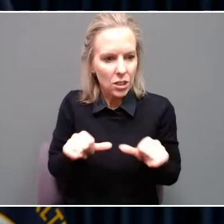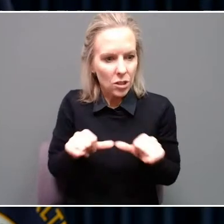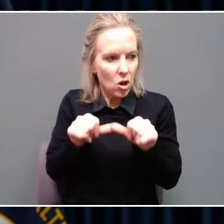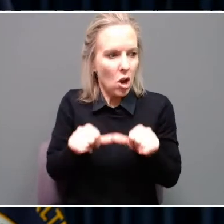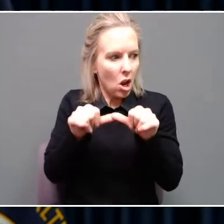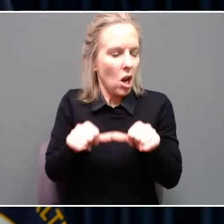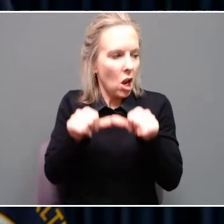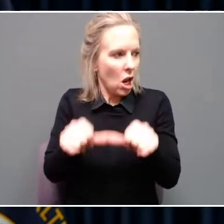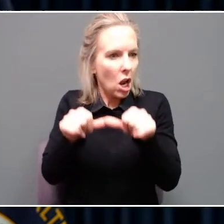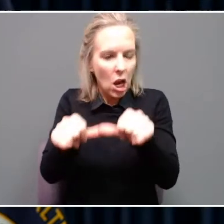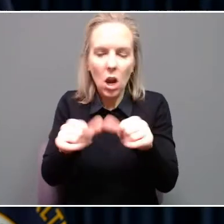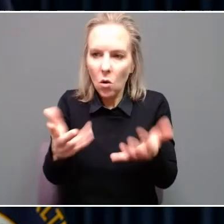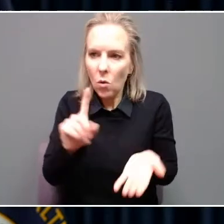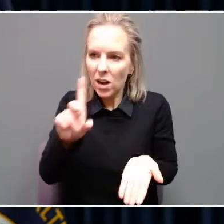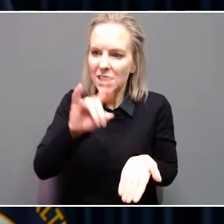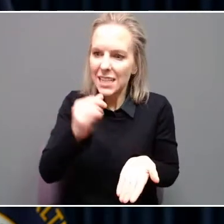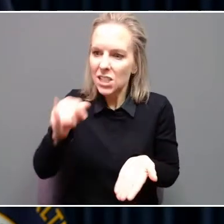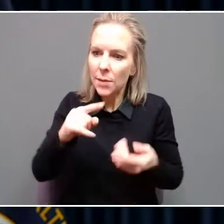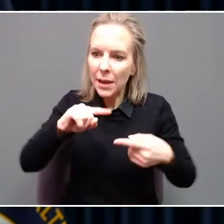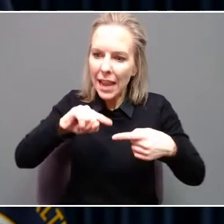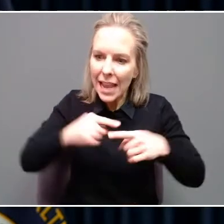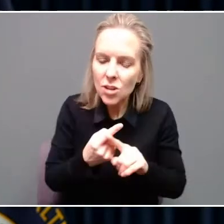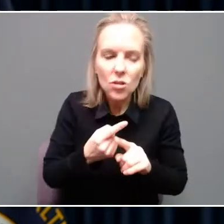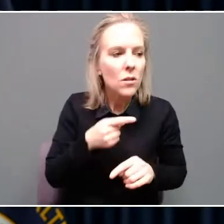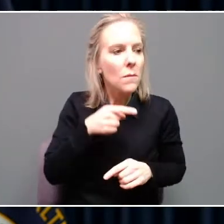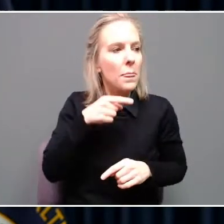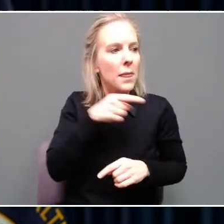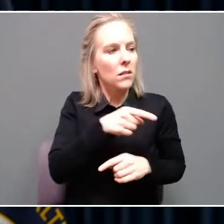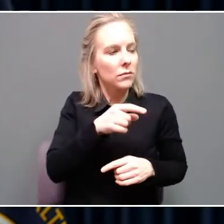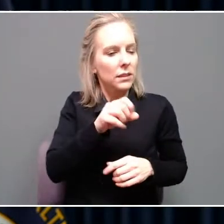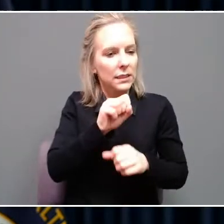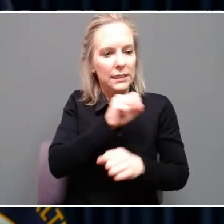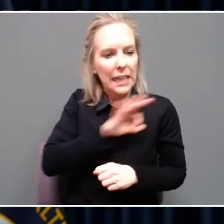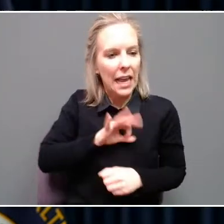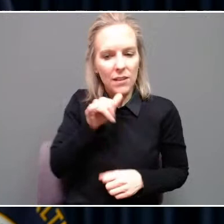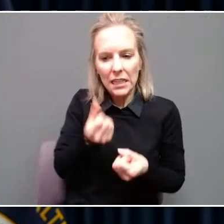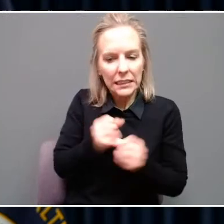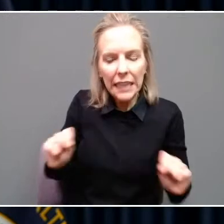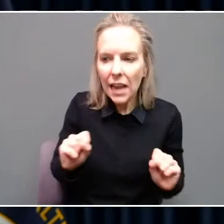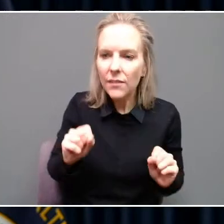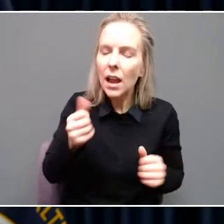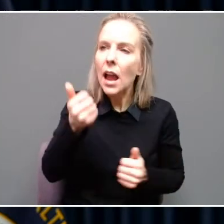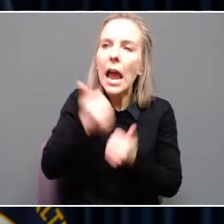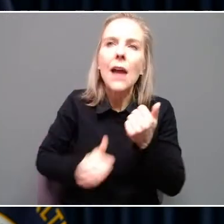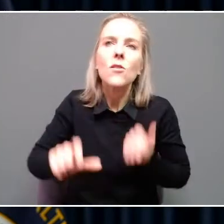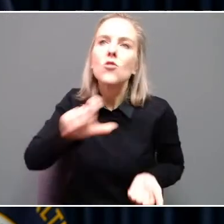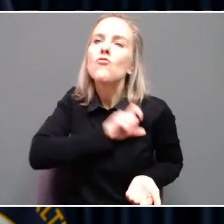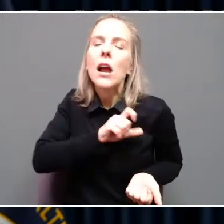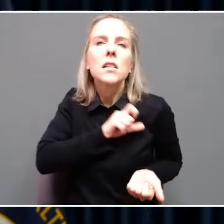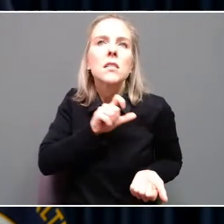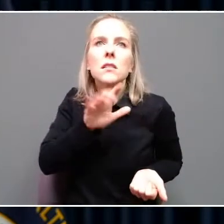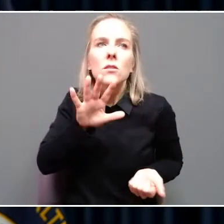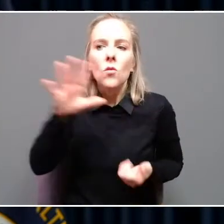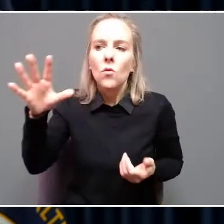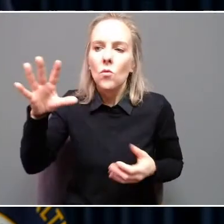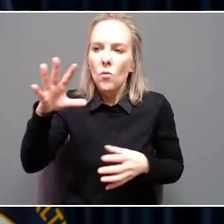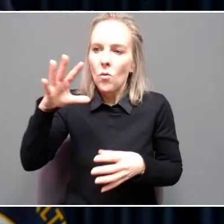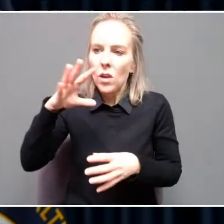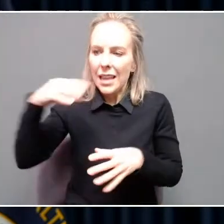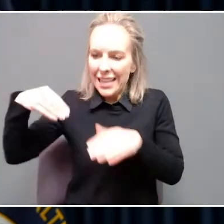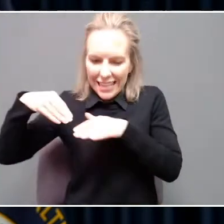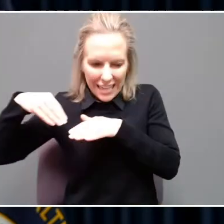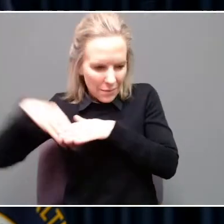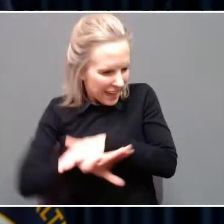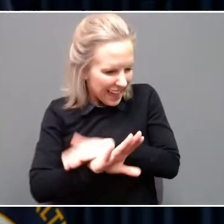DJJ staff being injured and injured on a regular basis. And every corrections or other security official, when they've come in, said, of course you have